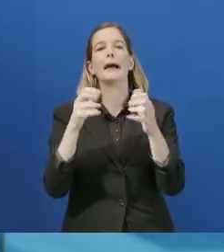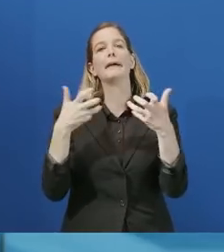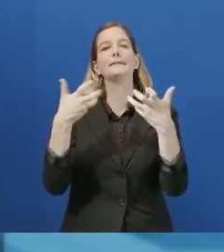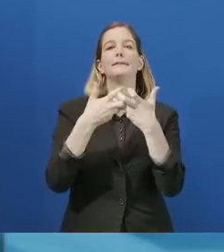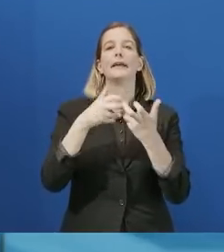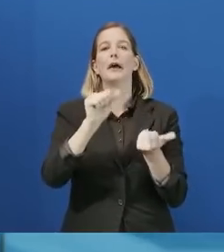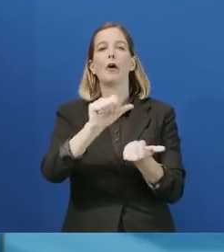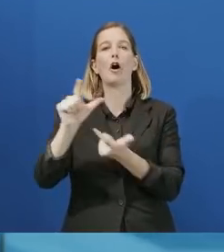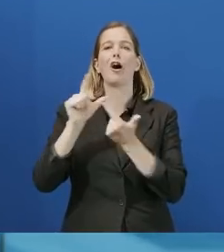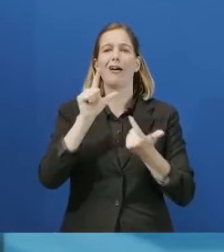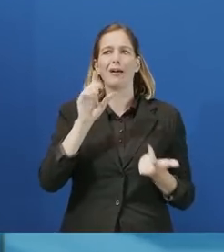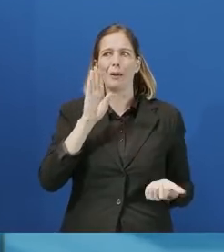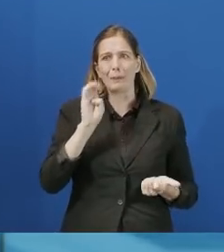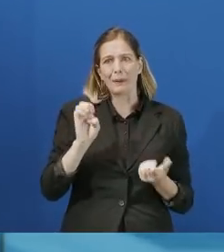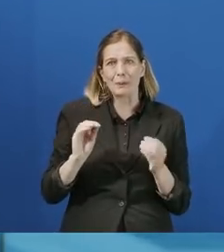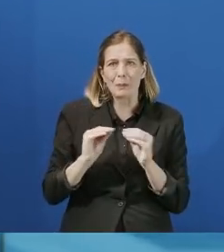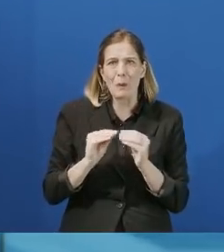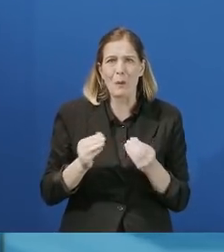be statewide.